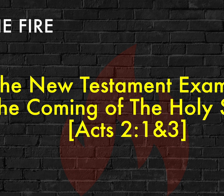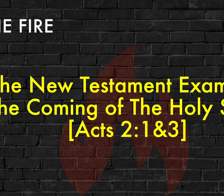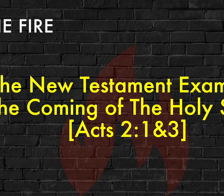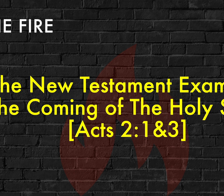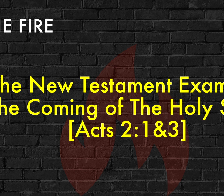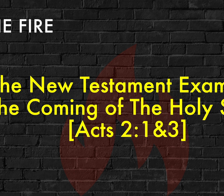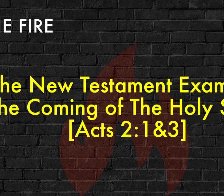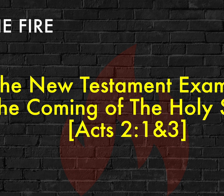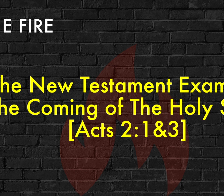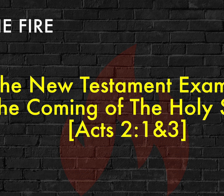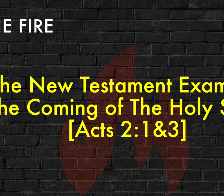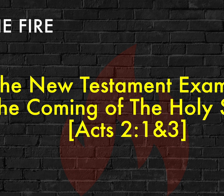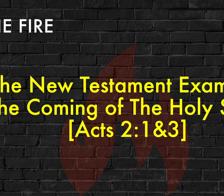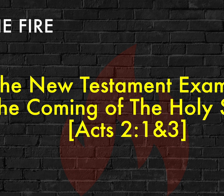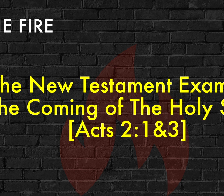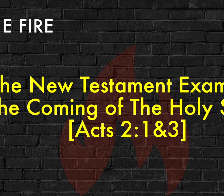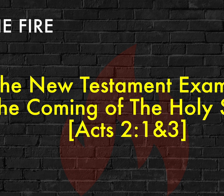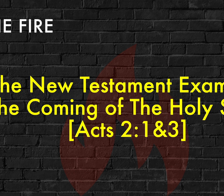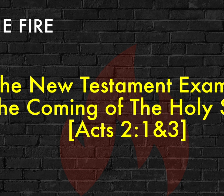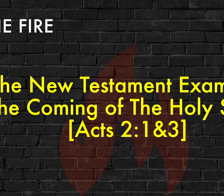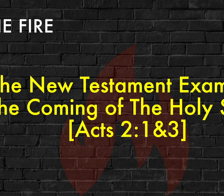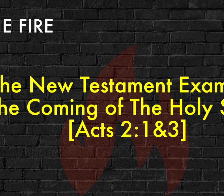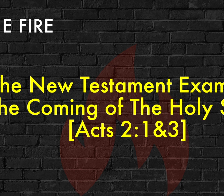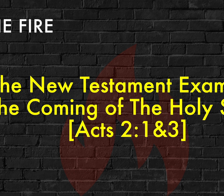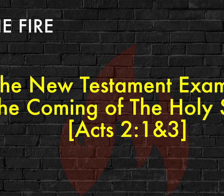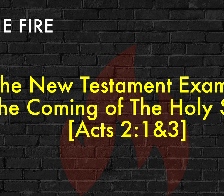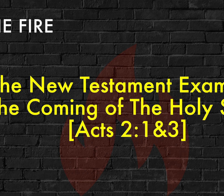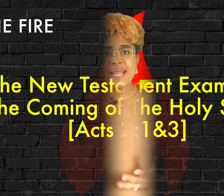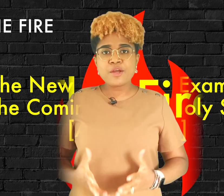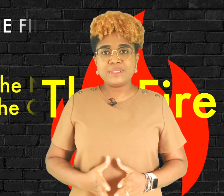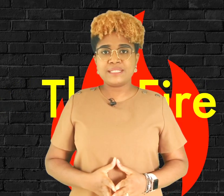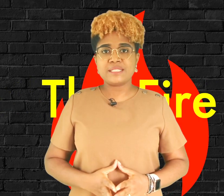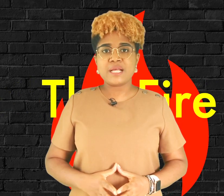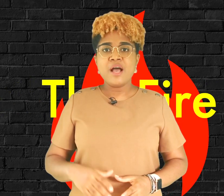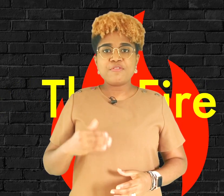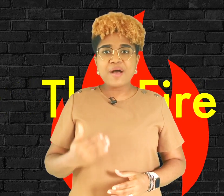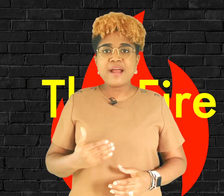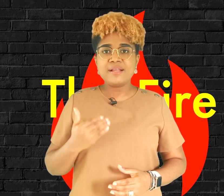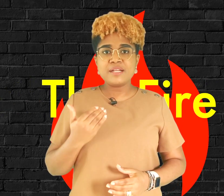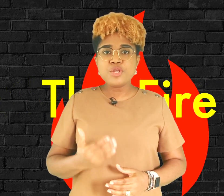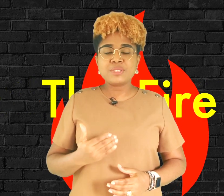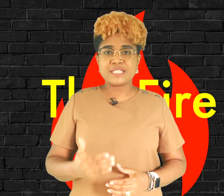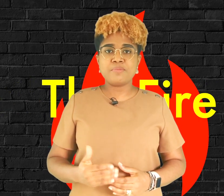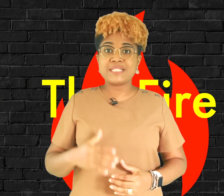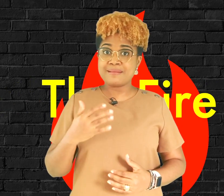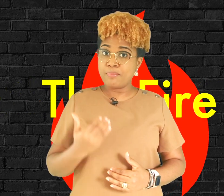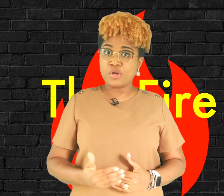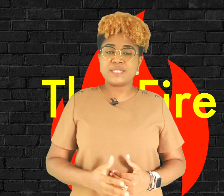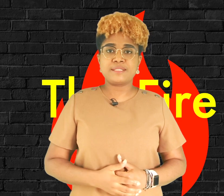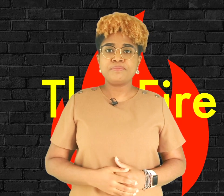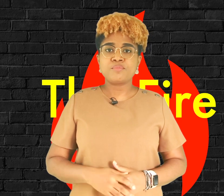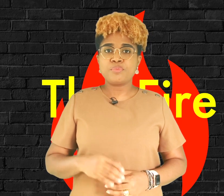we're describing how the fire came down on the disciples. For many Christians, fire in the New Testament